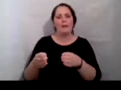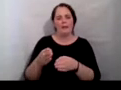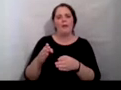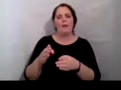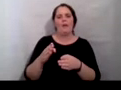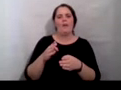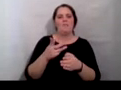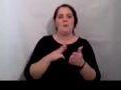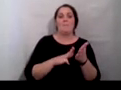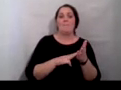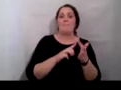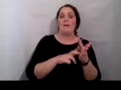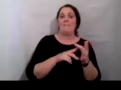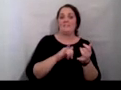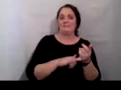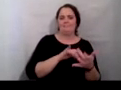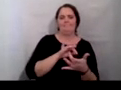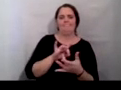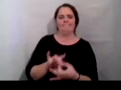part of Mavis Ngallametta's